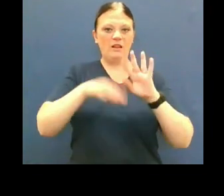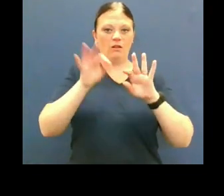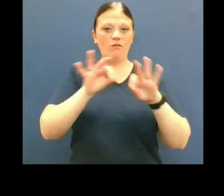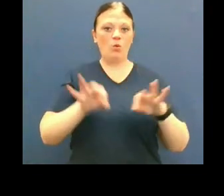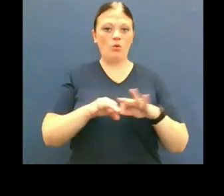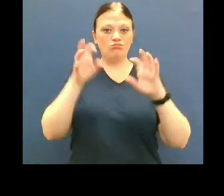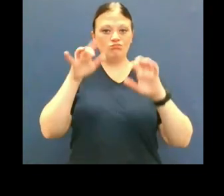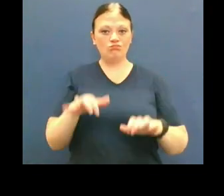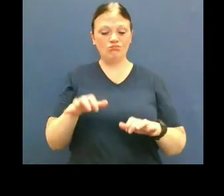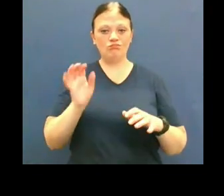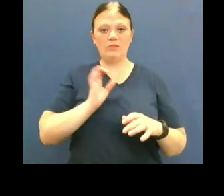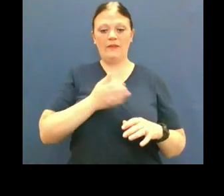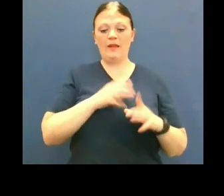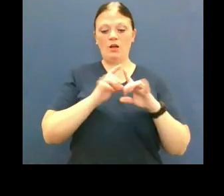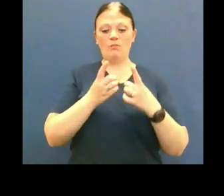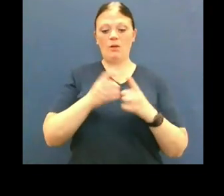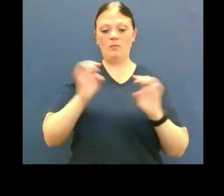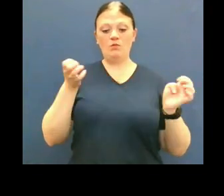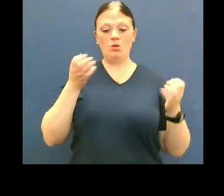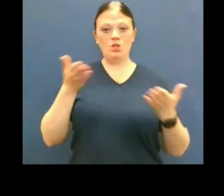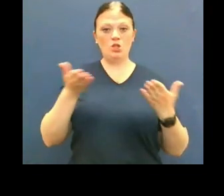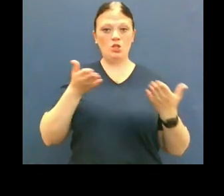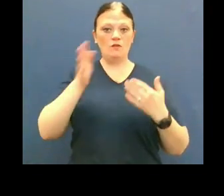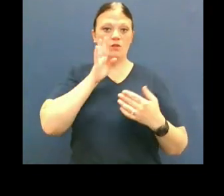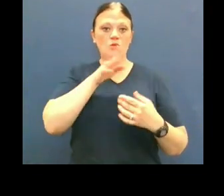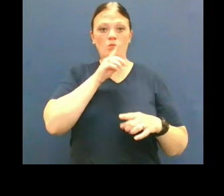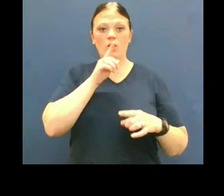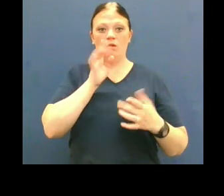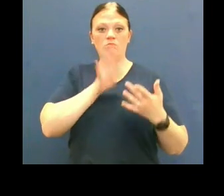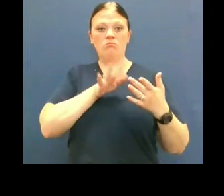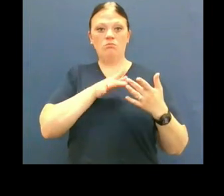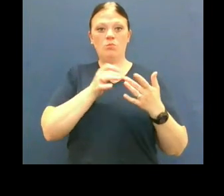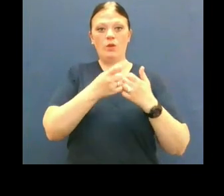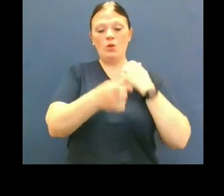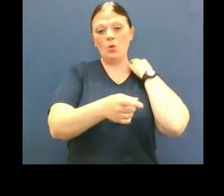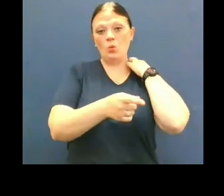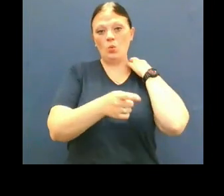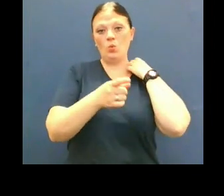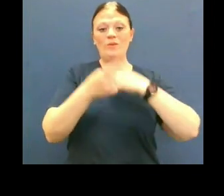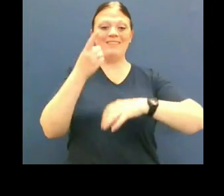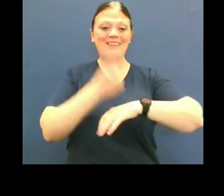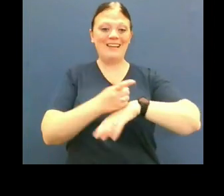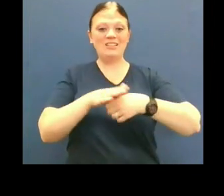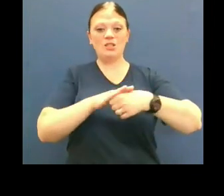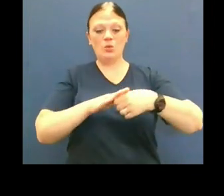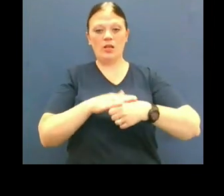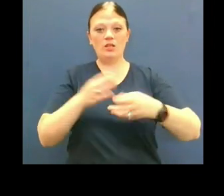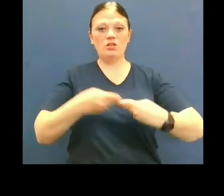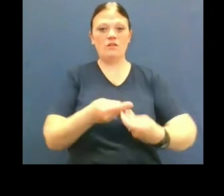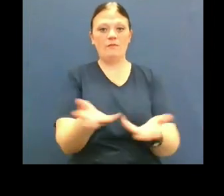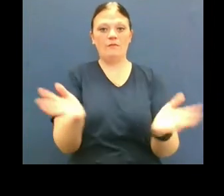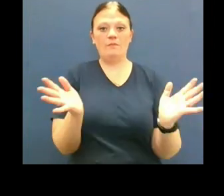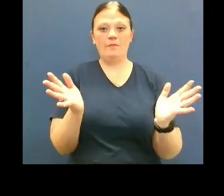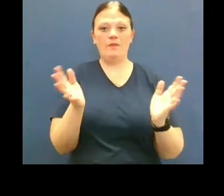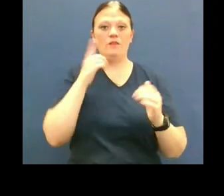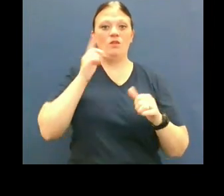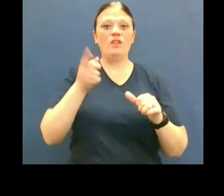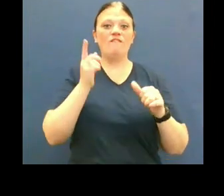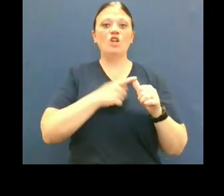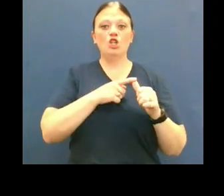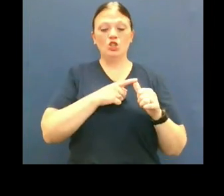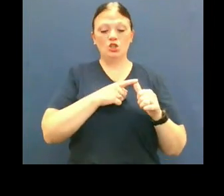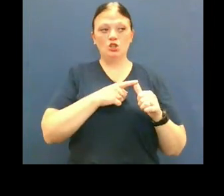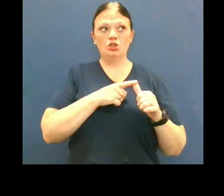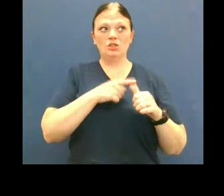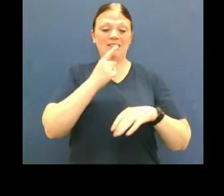form. Our Department of Emergency Services will get back in touch with you with the dates and locations of distributions, with the first date actually